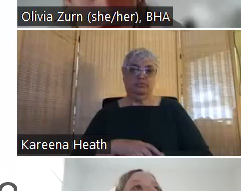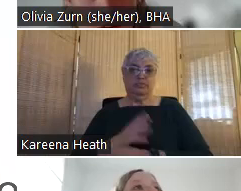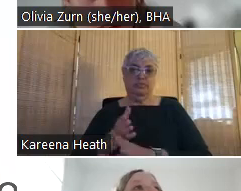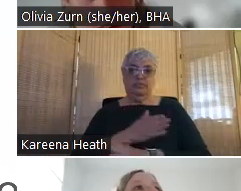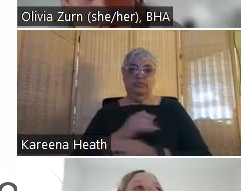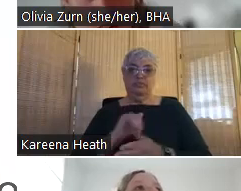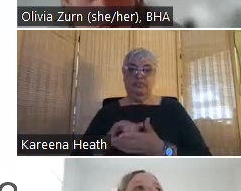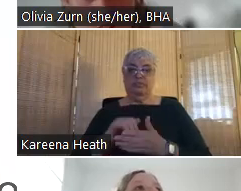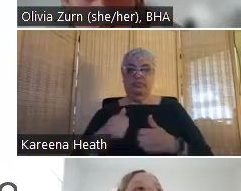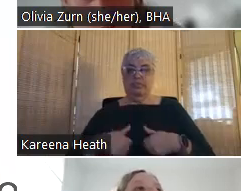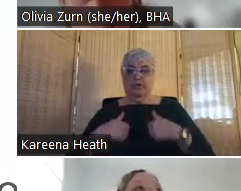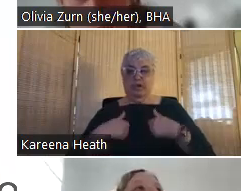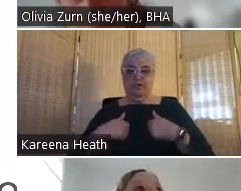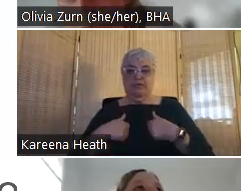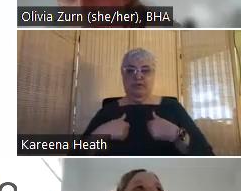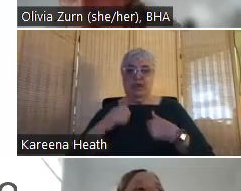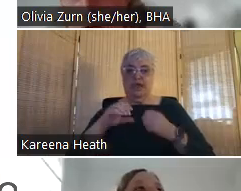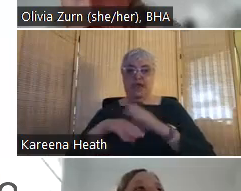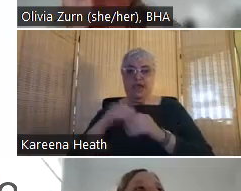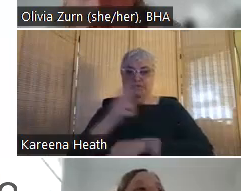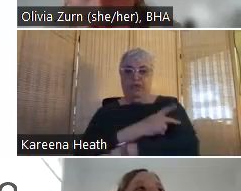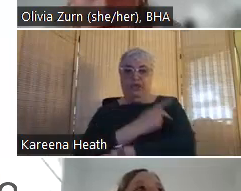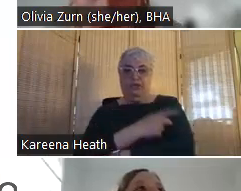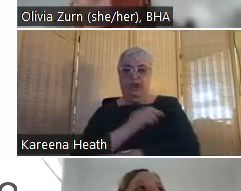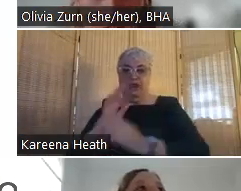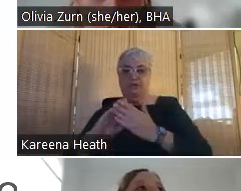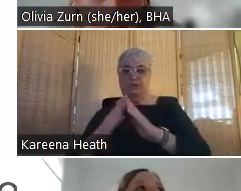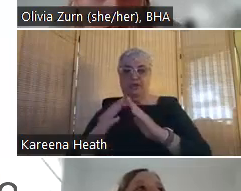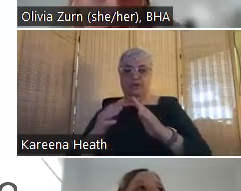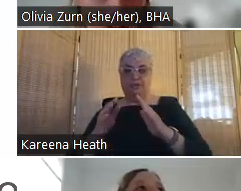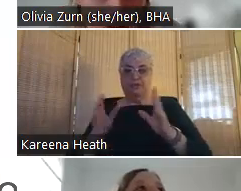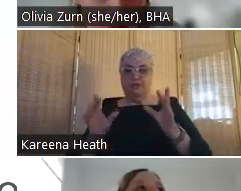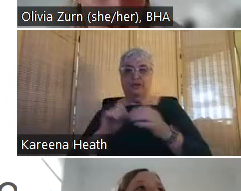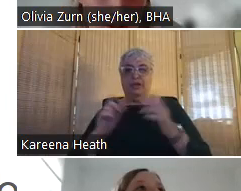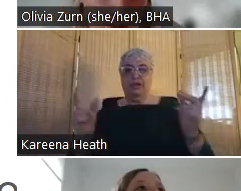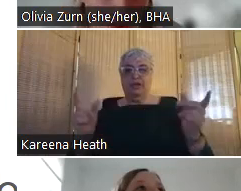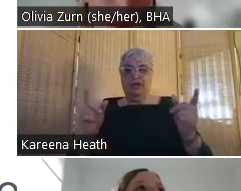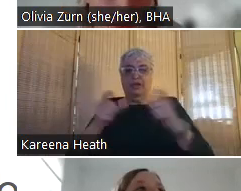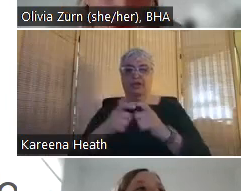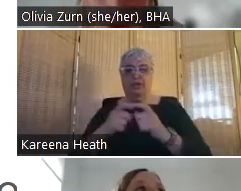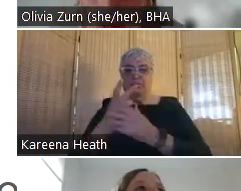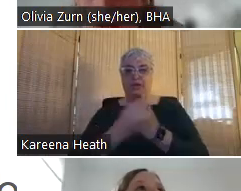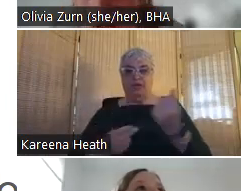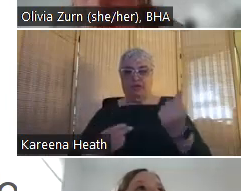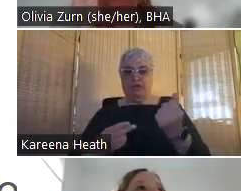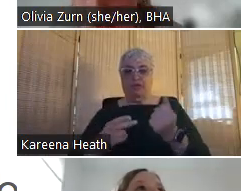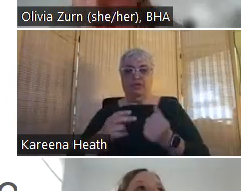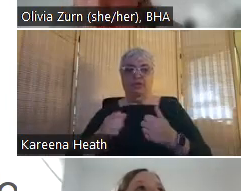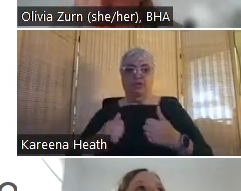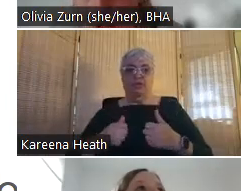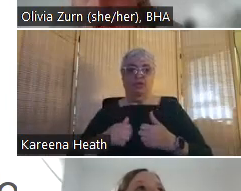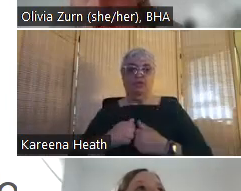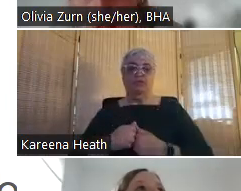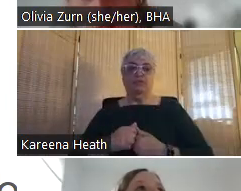had residential, outpatient, and community-based, so we've now just cut that to residential and community-based respite